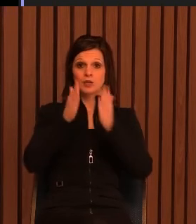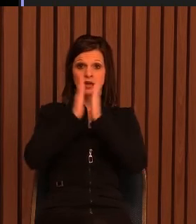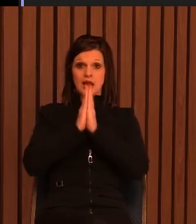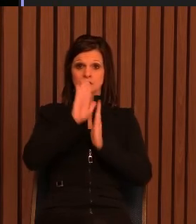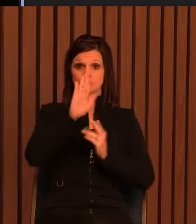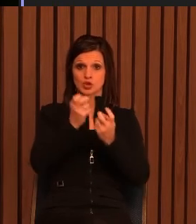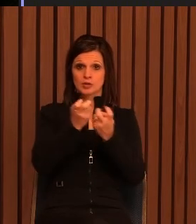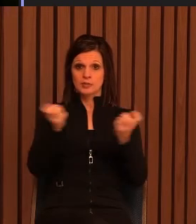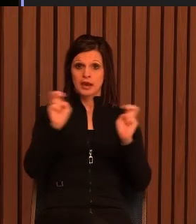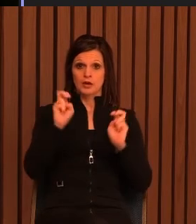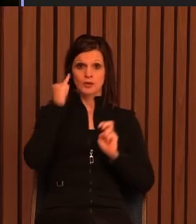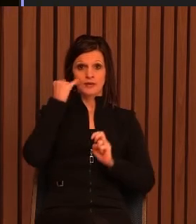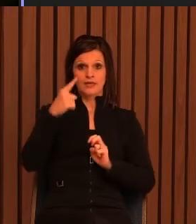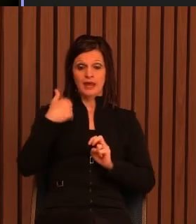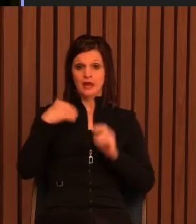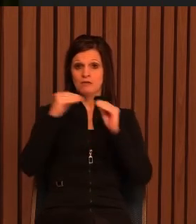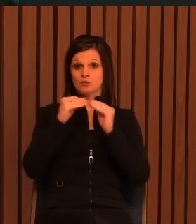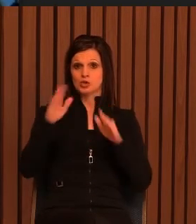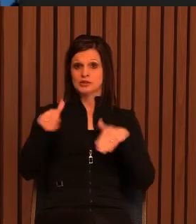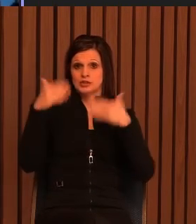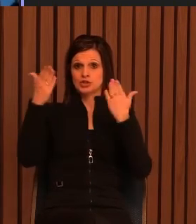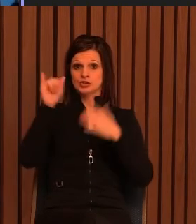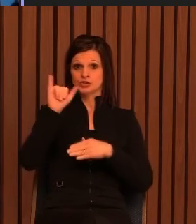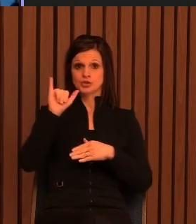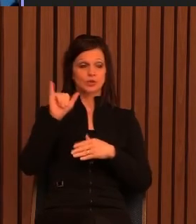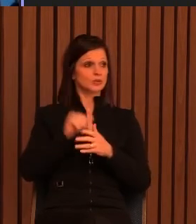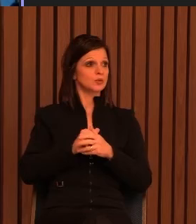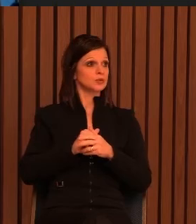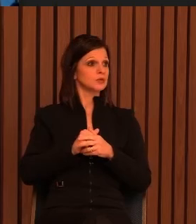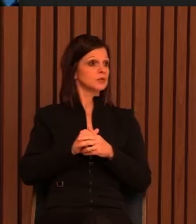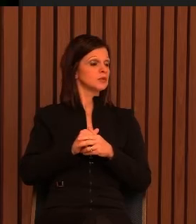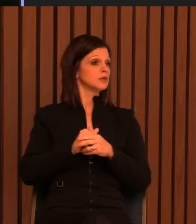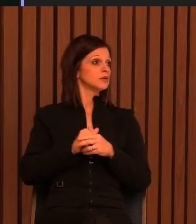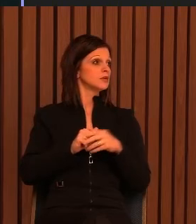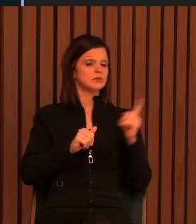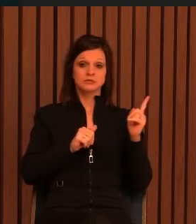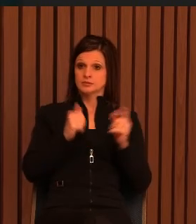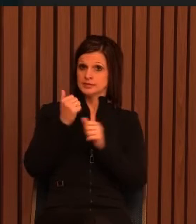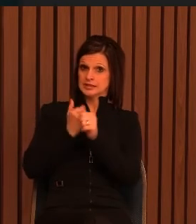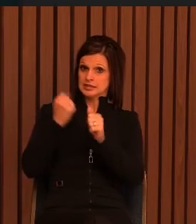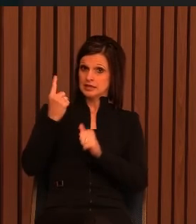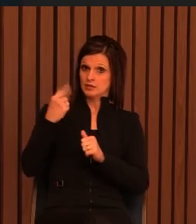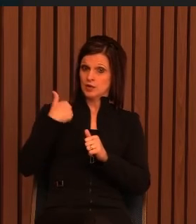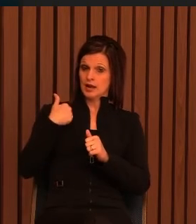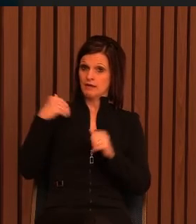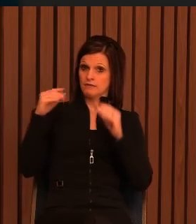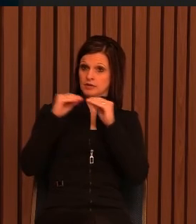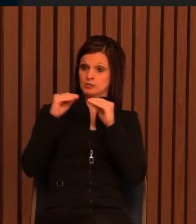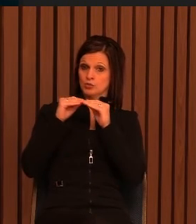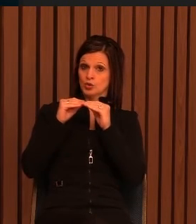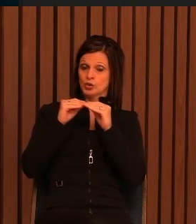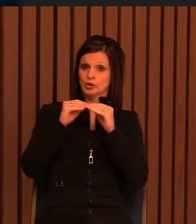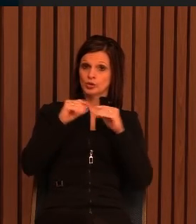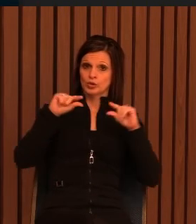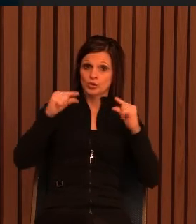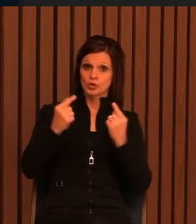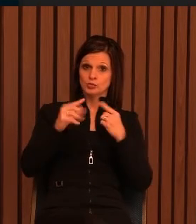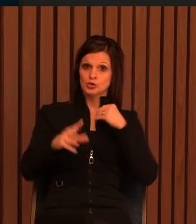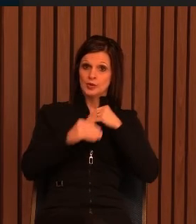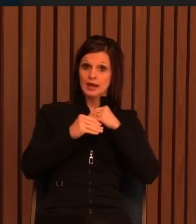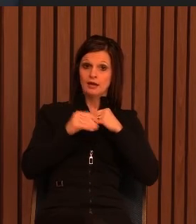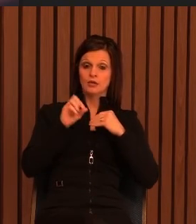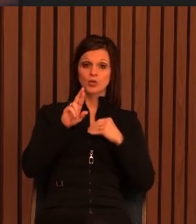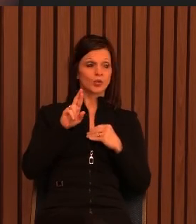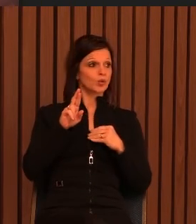too. You know, So David and Kelly. Does anybody have any other groups, or have you